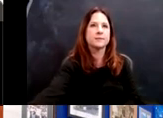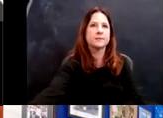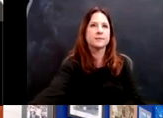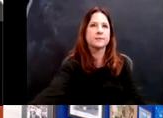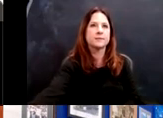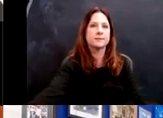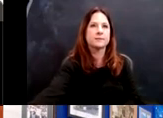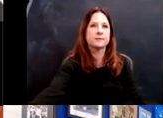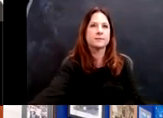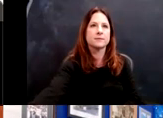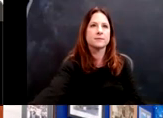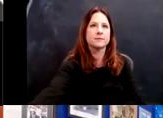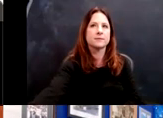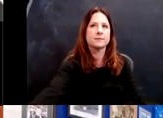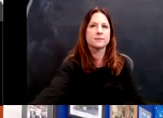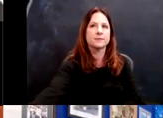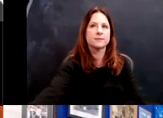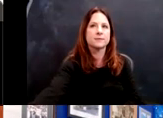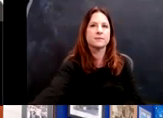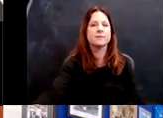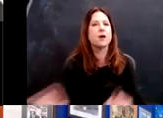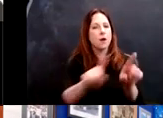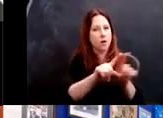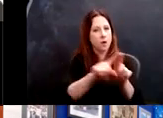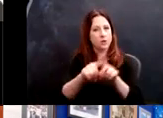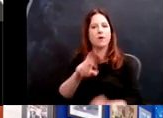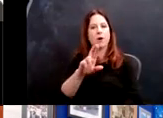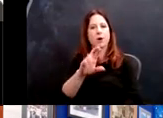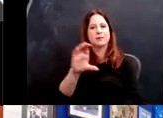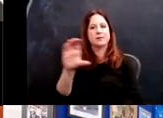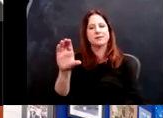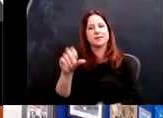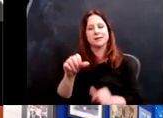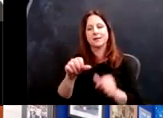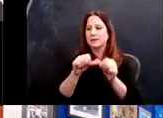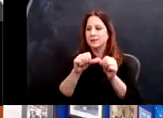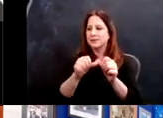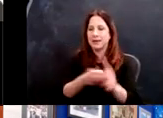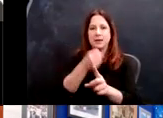And then we also have RCC impact and sustained recovery and long-term use.